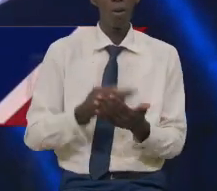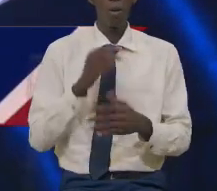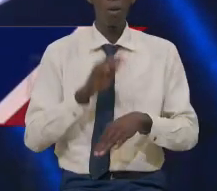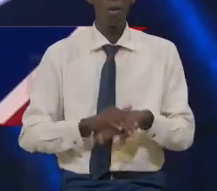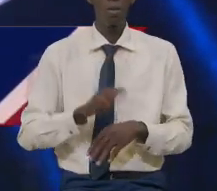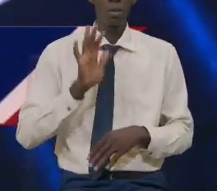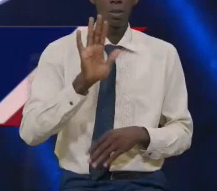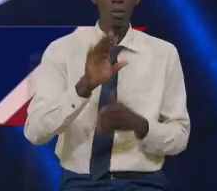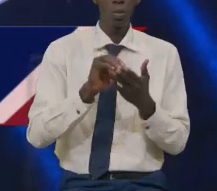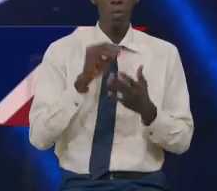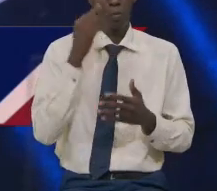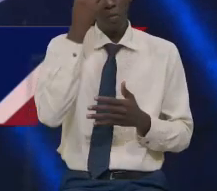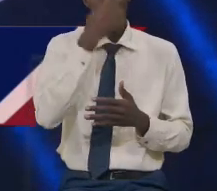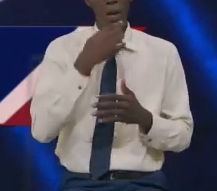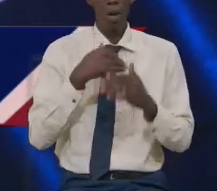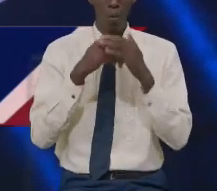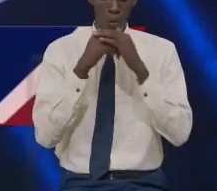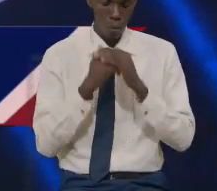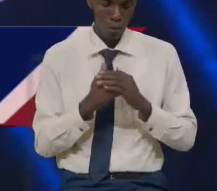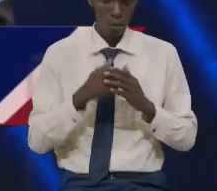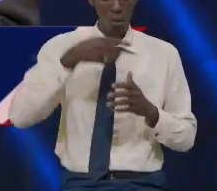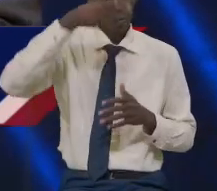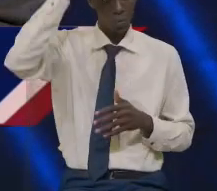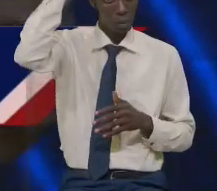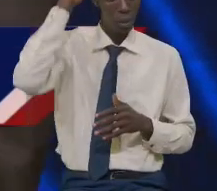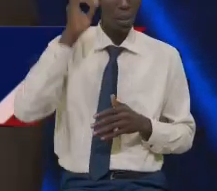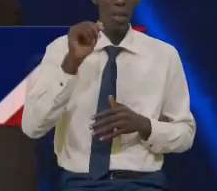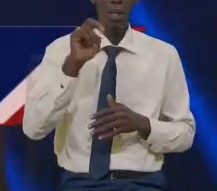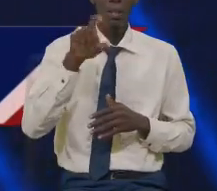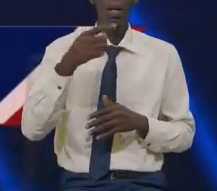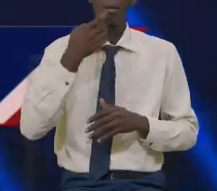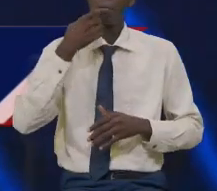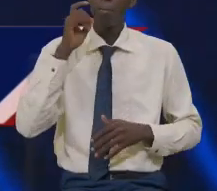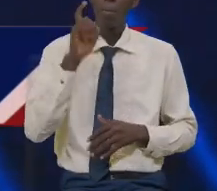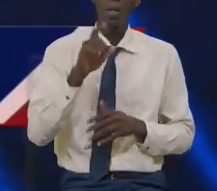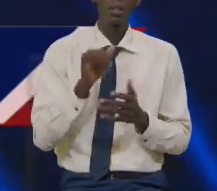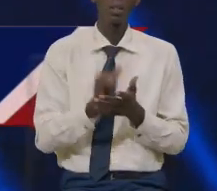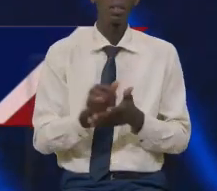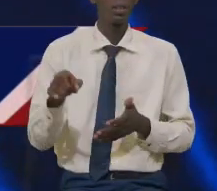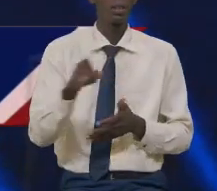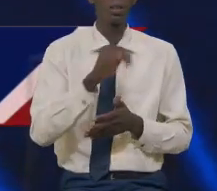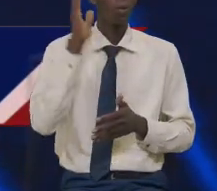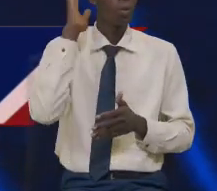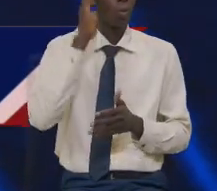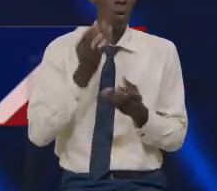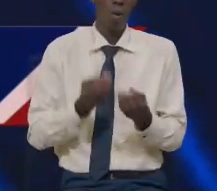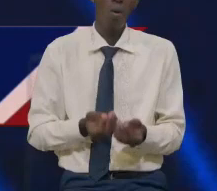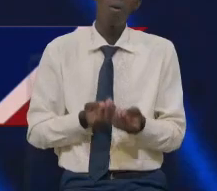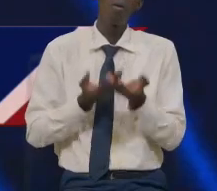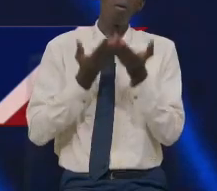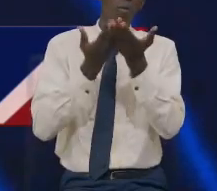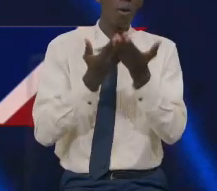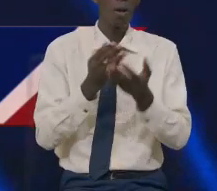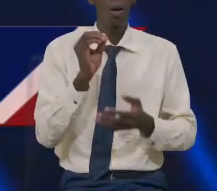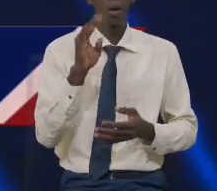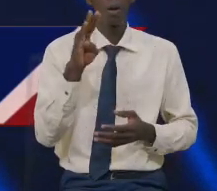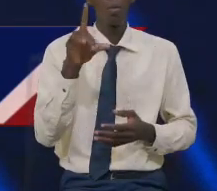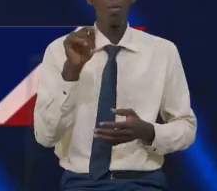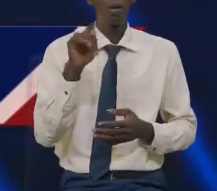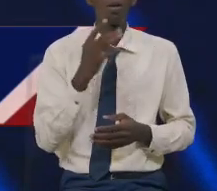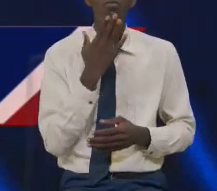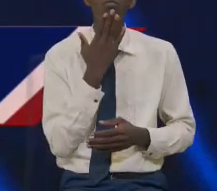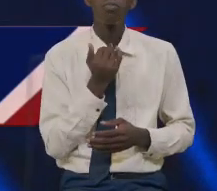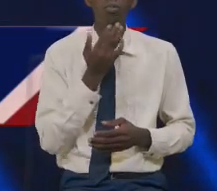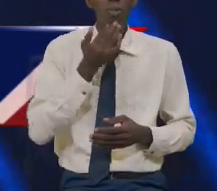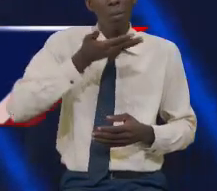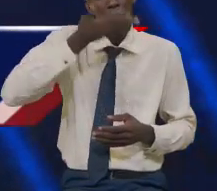and worshipped Daniel and commanded that they should offer an oblation and sweet